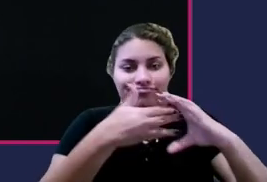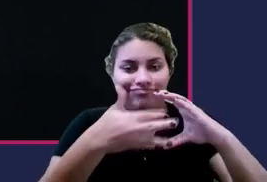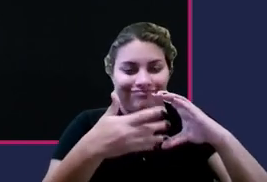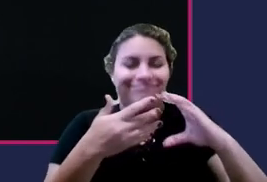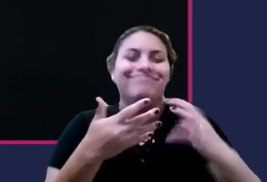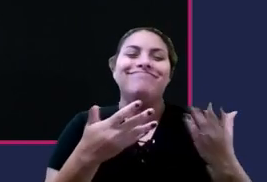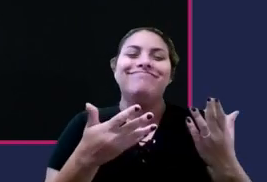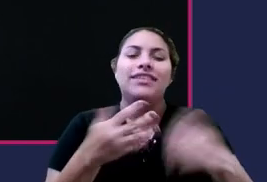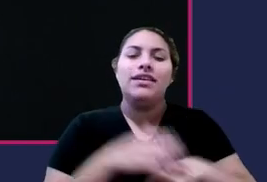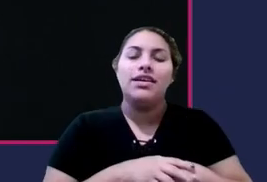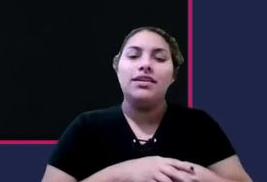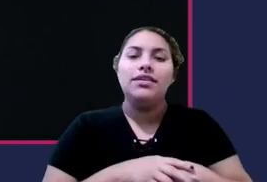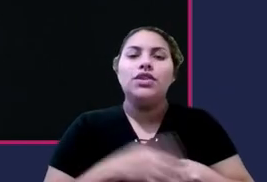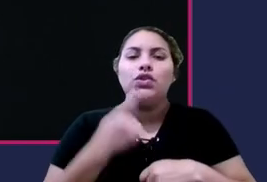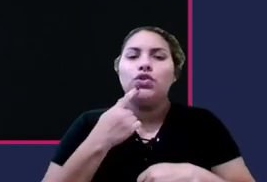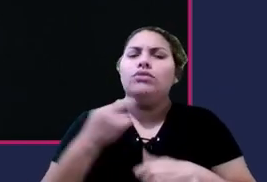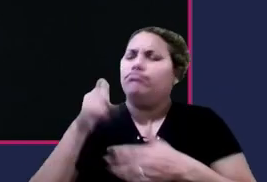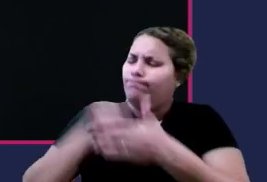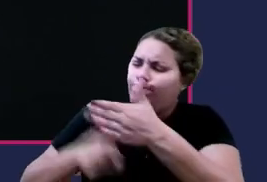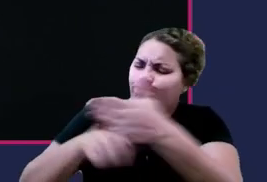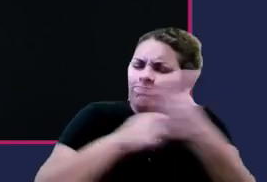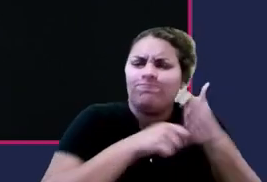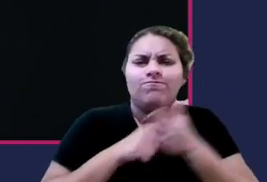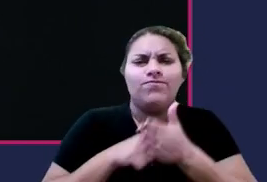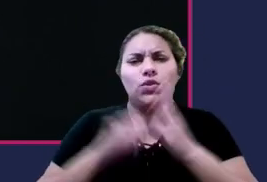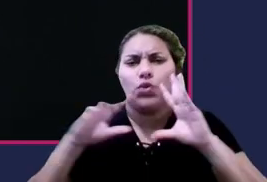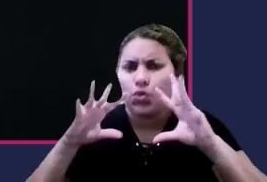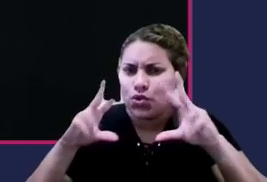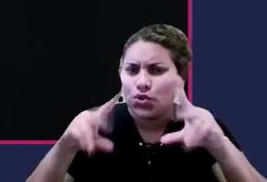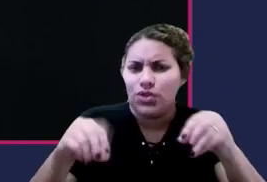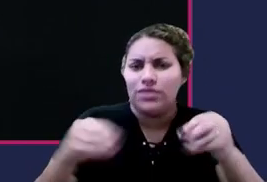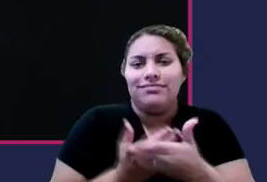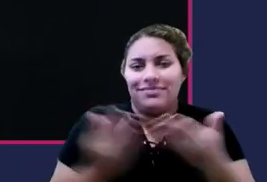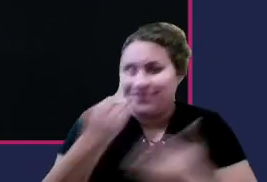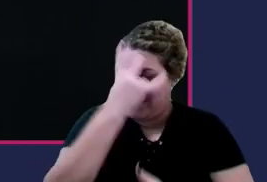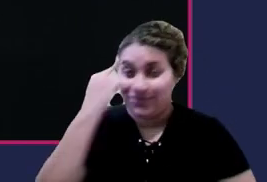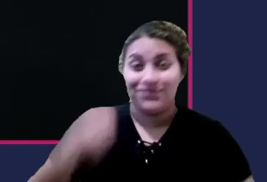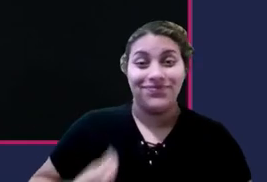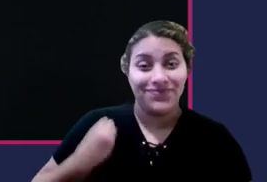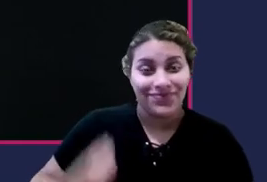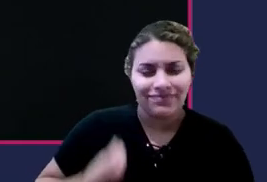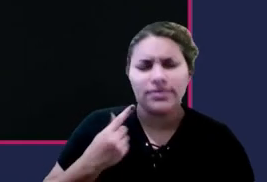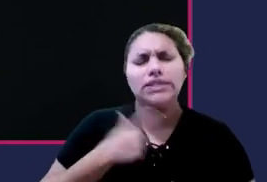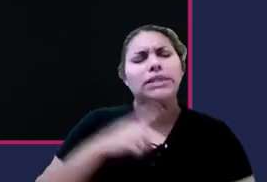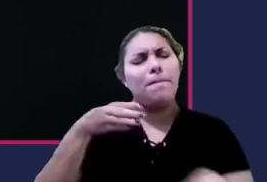with rare disease. I count on the signature of